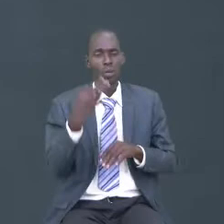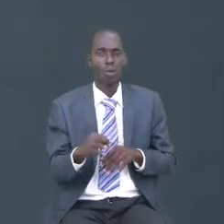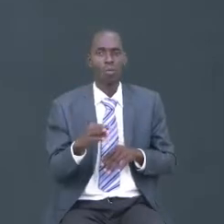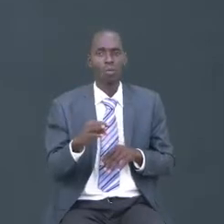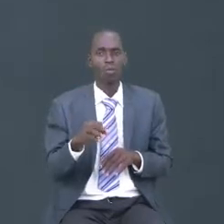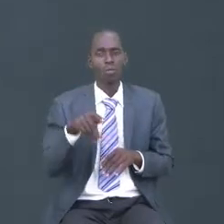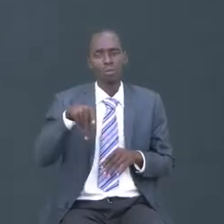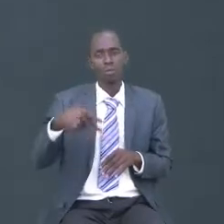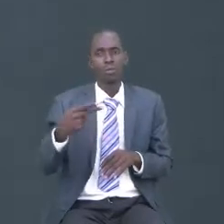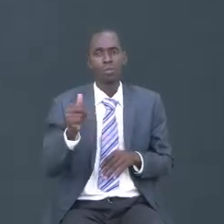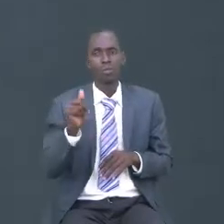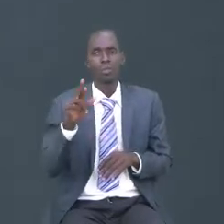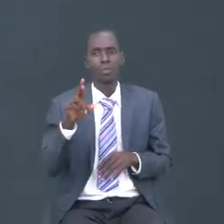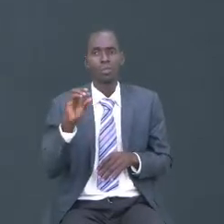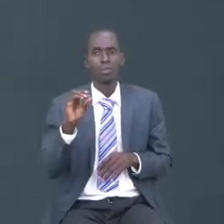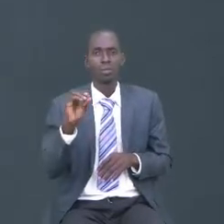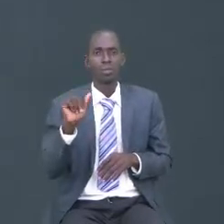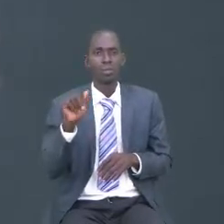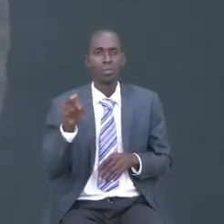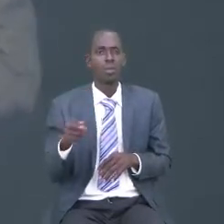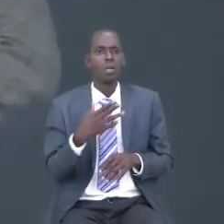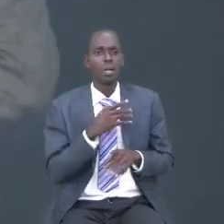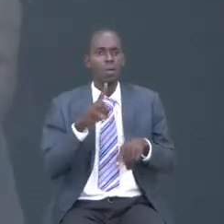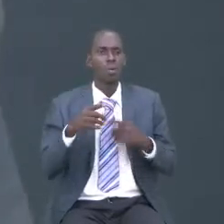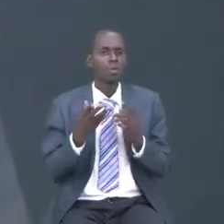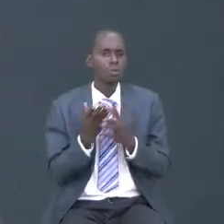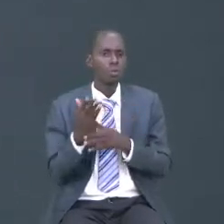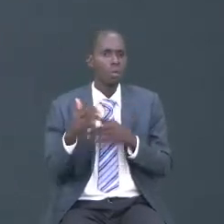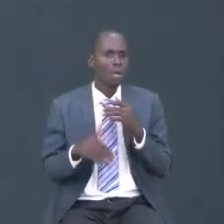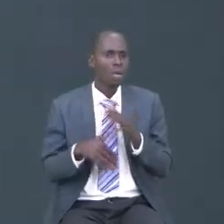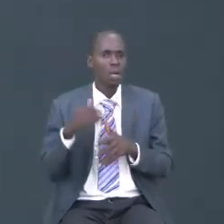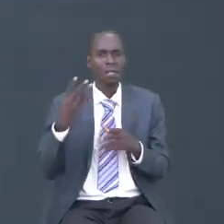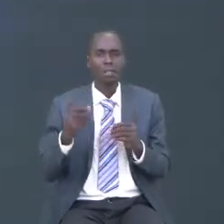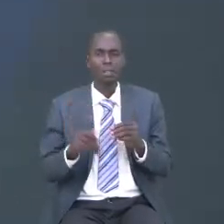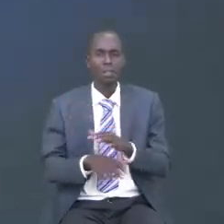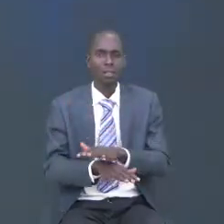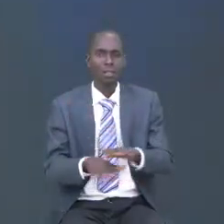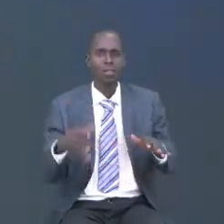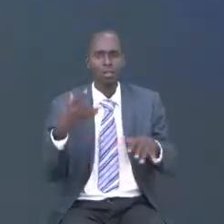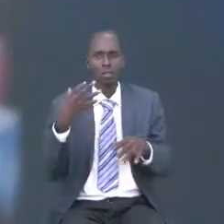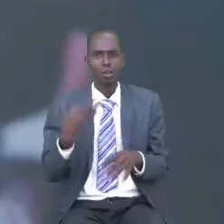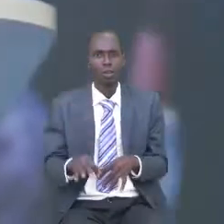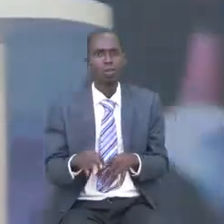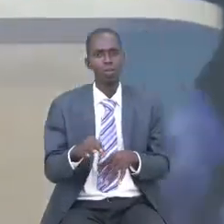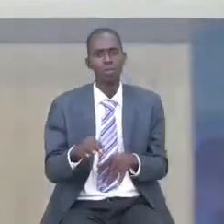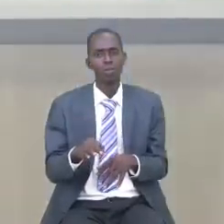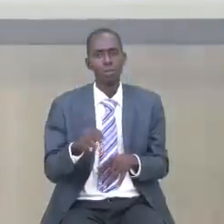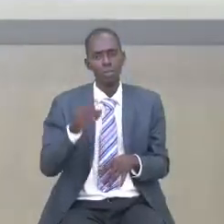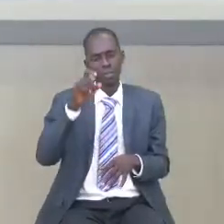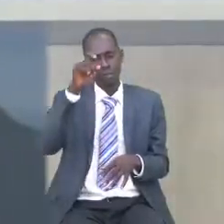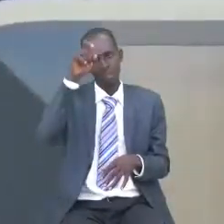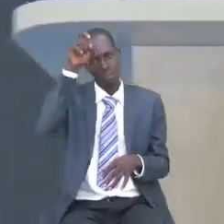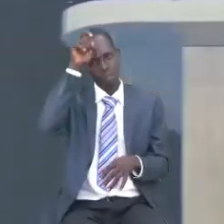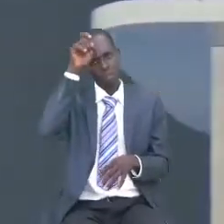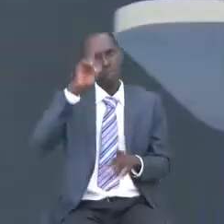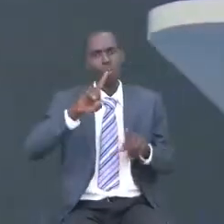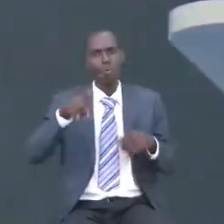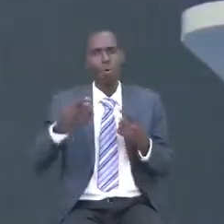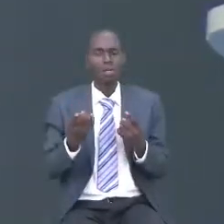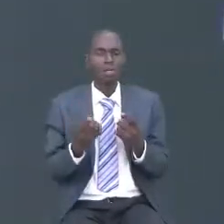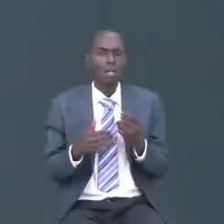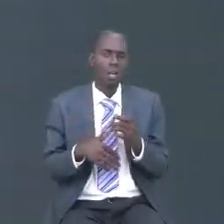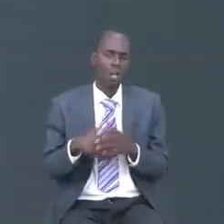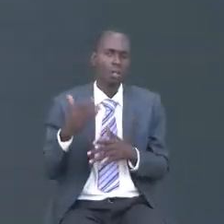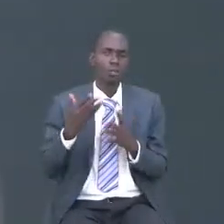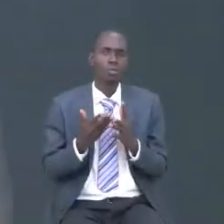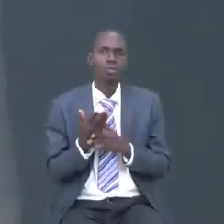went throughout all the land of Egypt. Went throughout, literally.